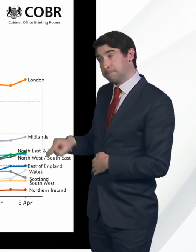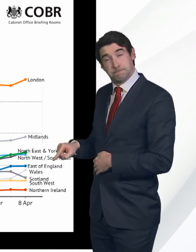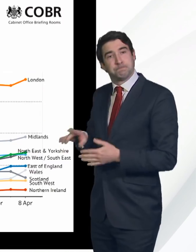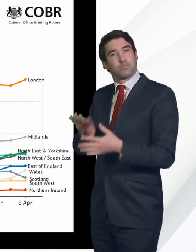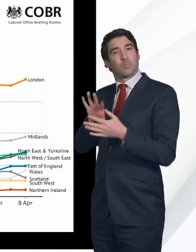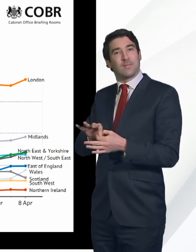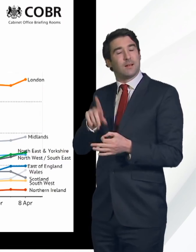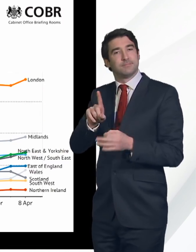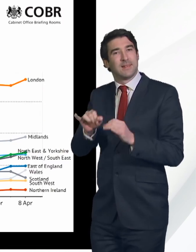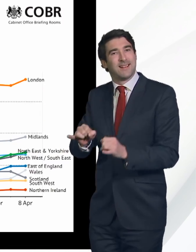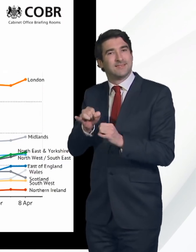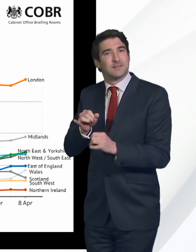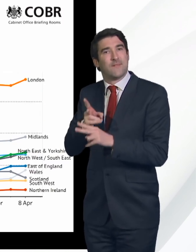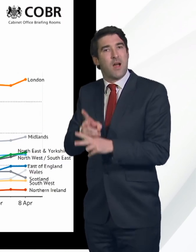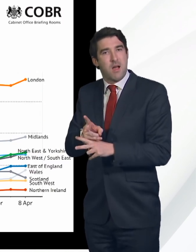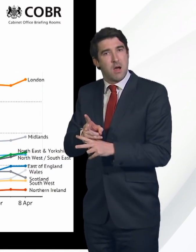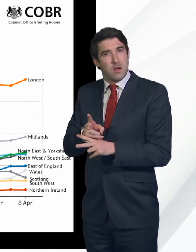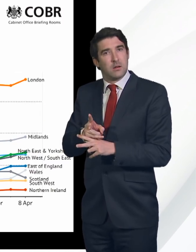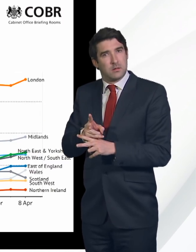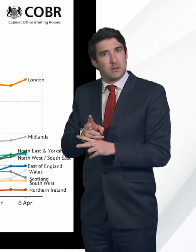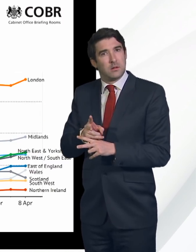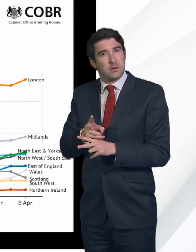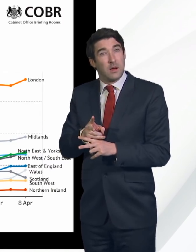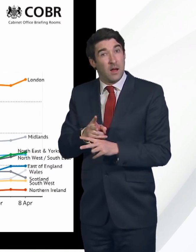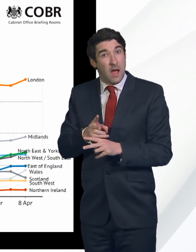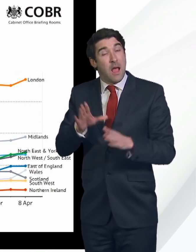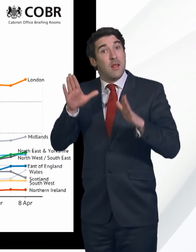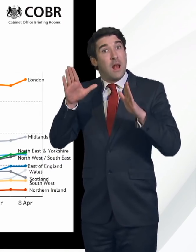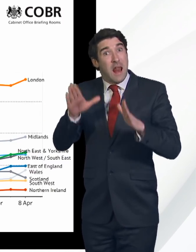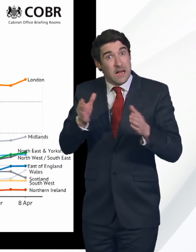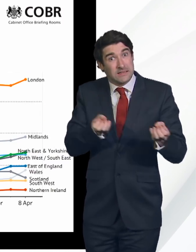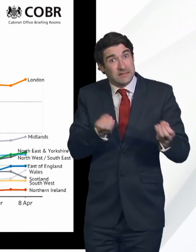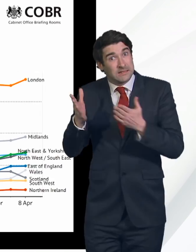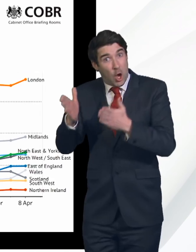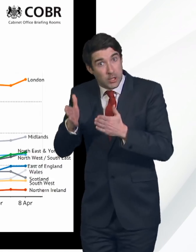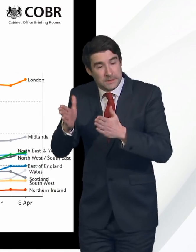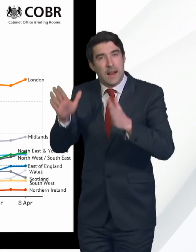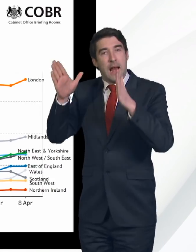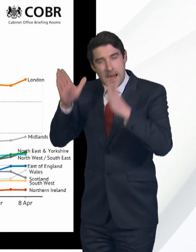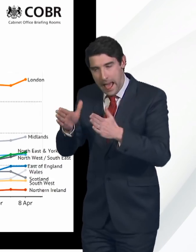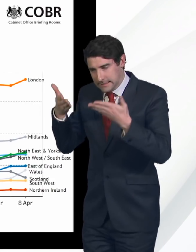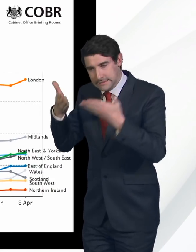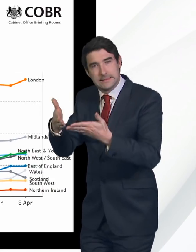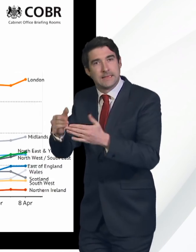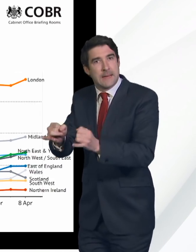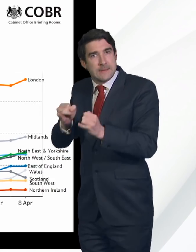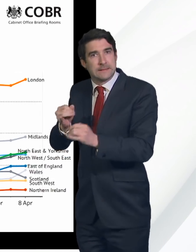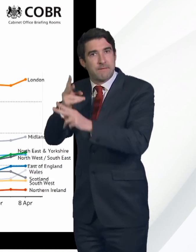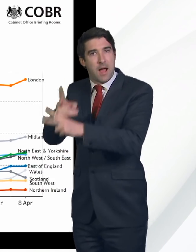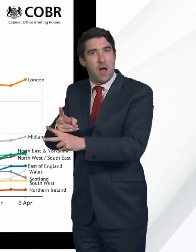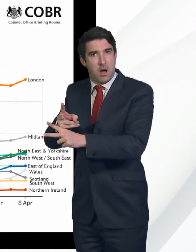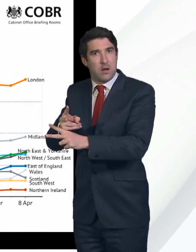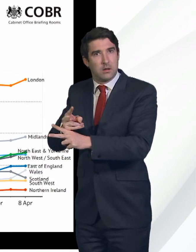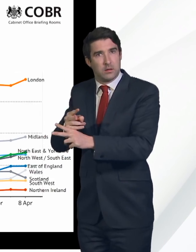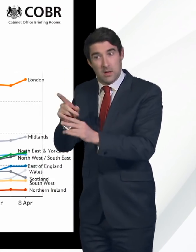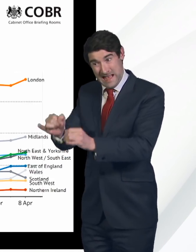fuller. And people are working heroically in intensive care units to look after the very sick patients who are there.